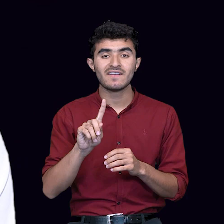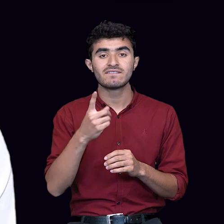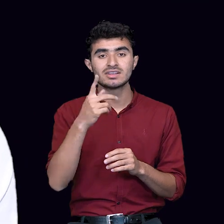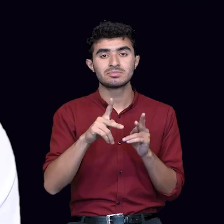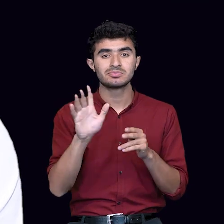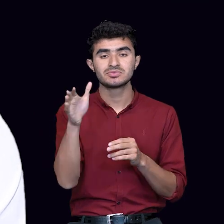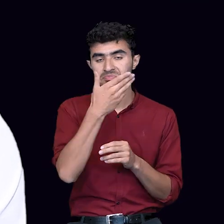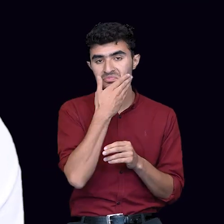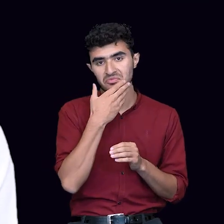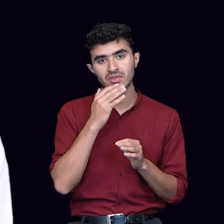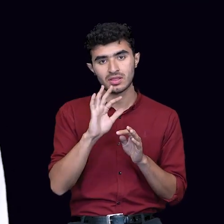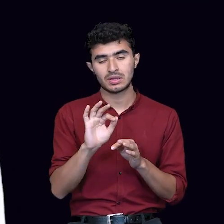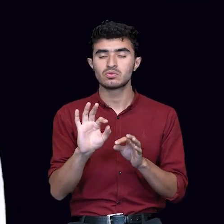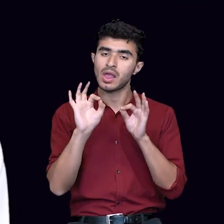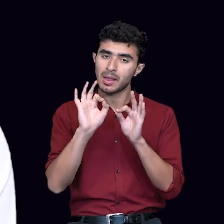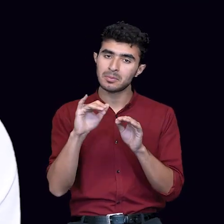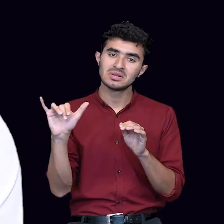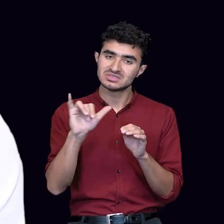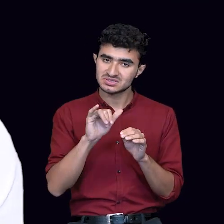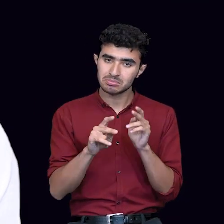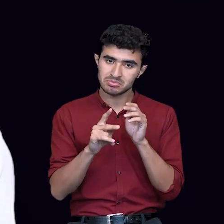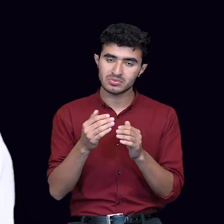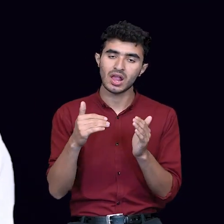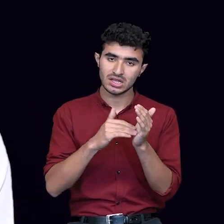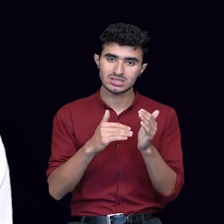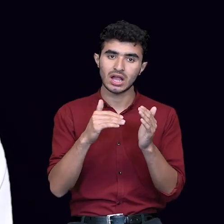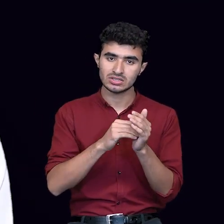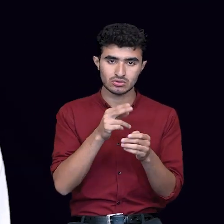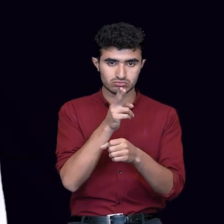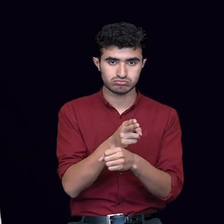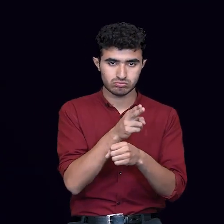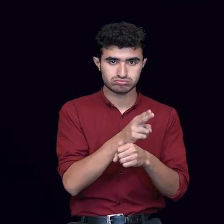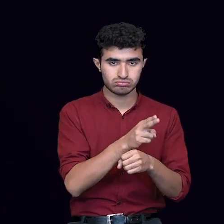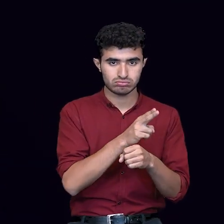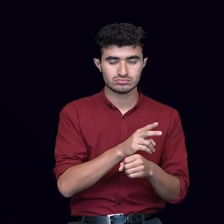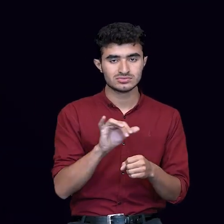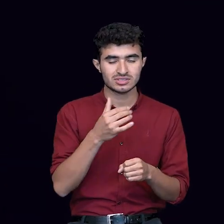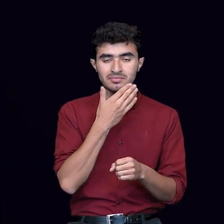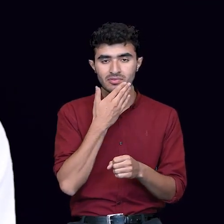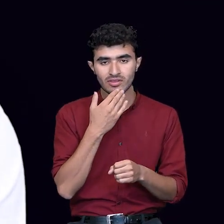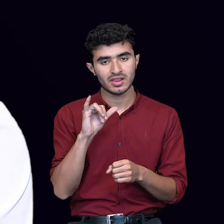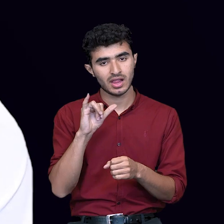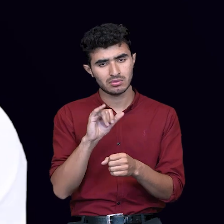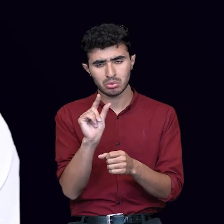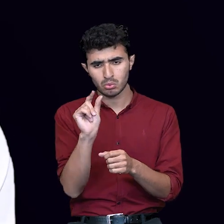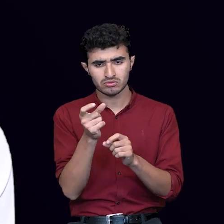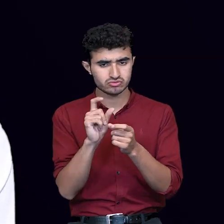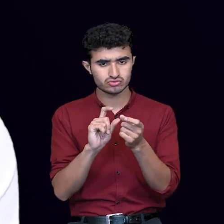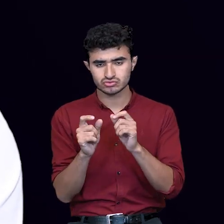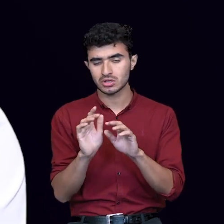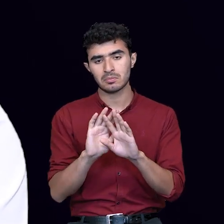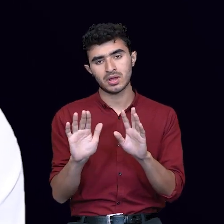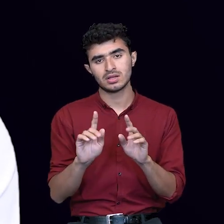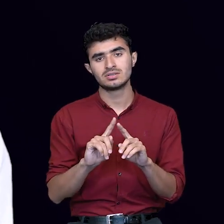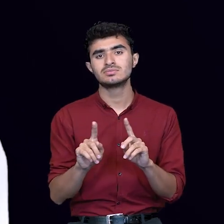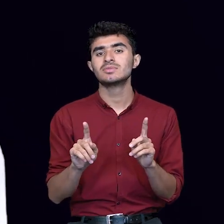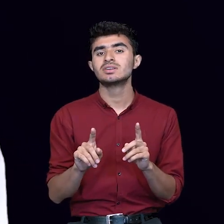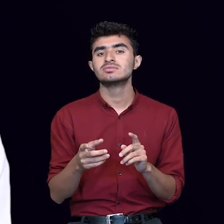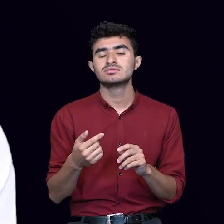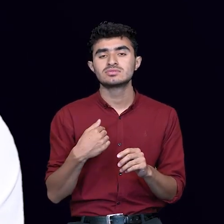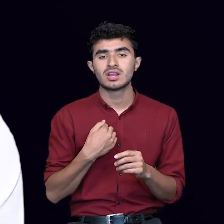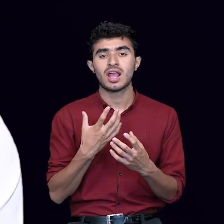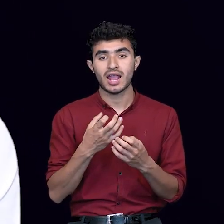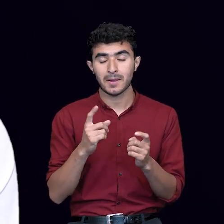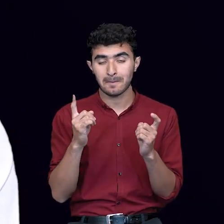they'll use that formula again. They'll use those same characters again, just in a different setting, or they'll change a few things around here and there